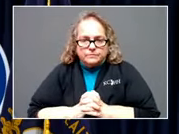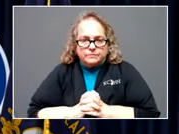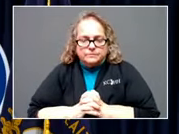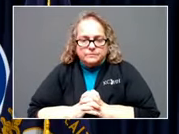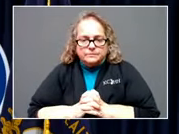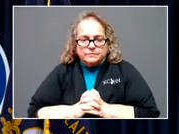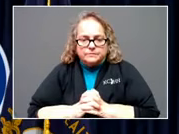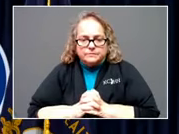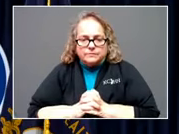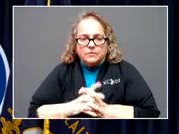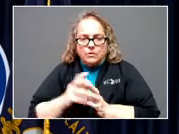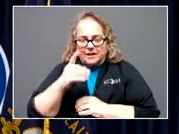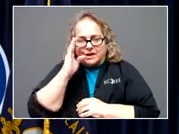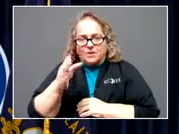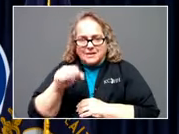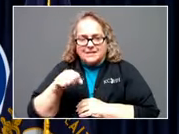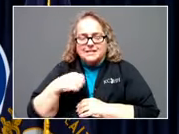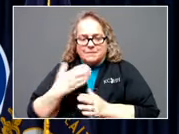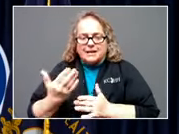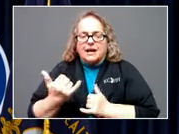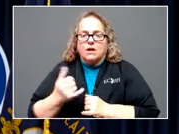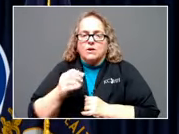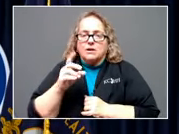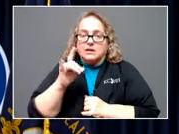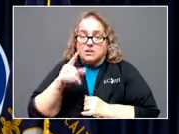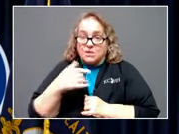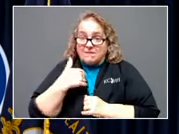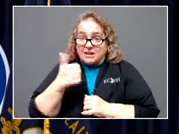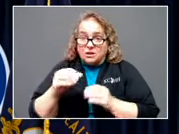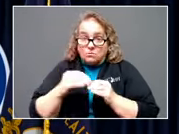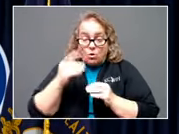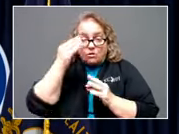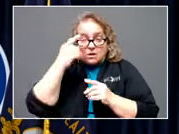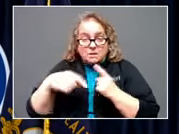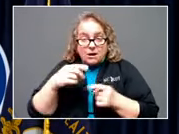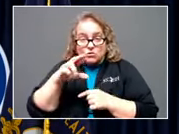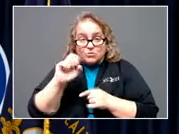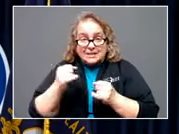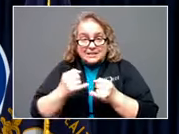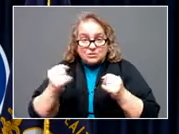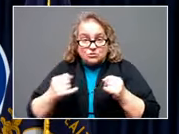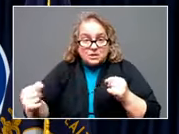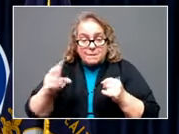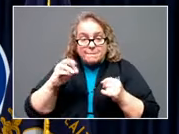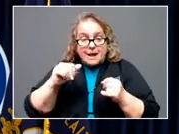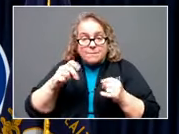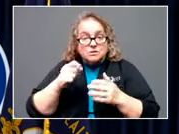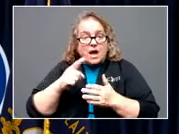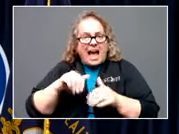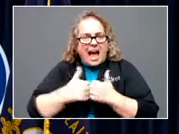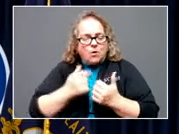Hi, I think I'm here this time. Did you have any more thoughts about the redistricting maps, in particular, what they do to some of the counties and some of